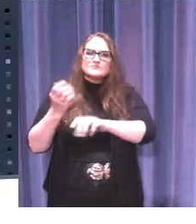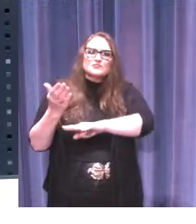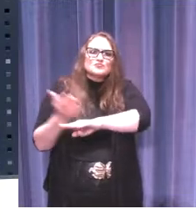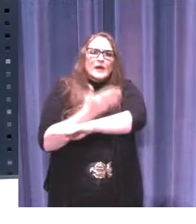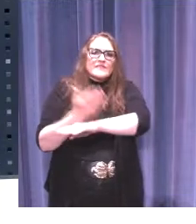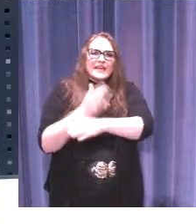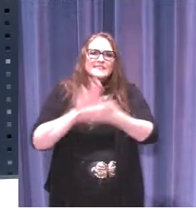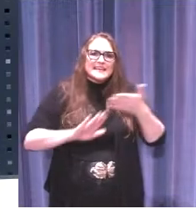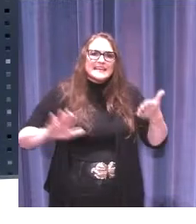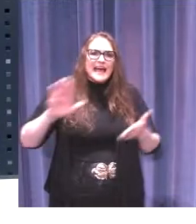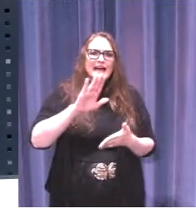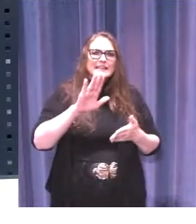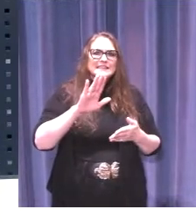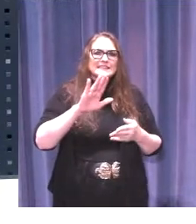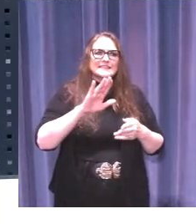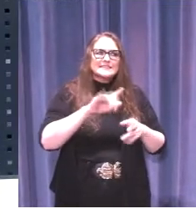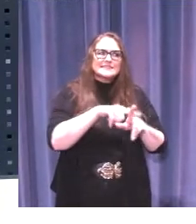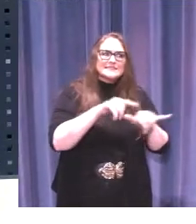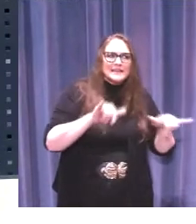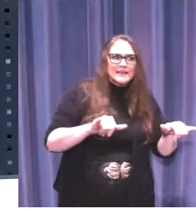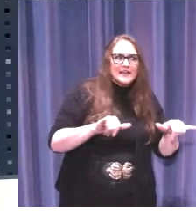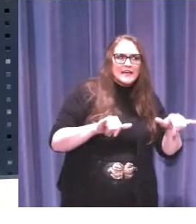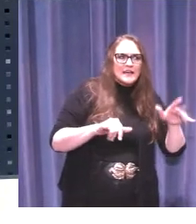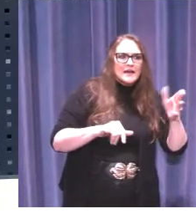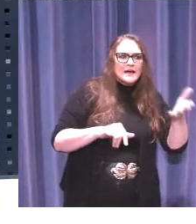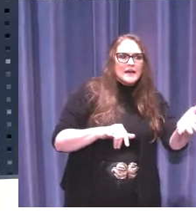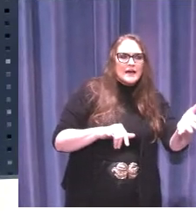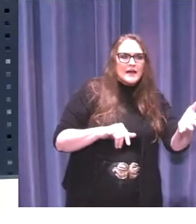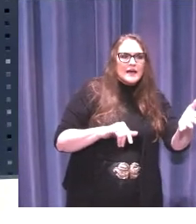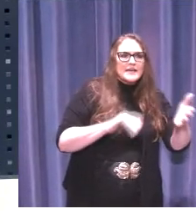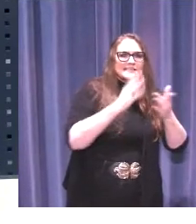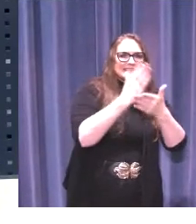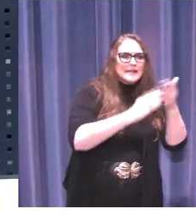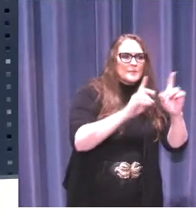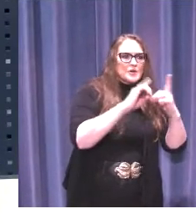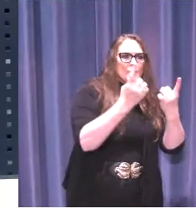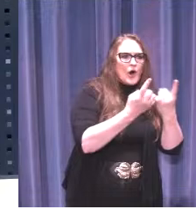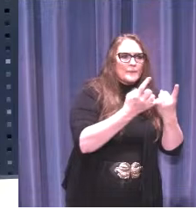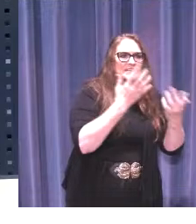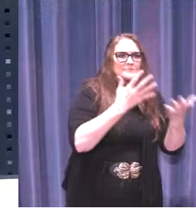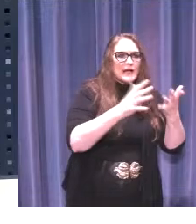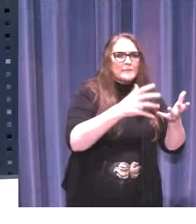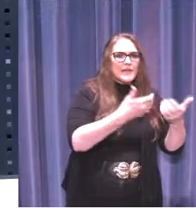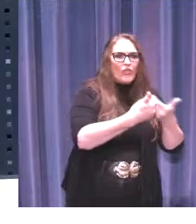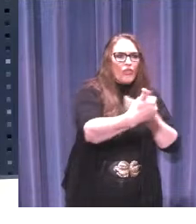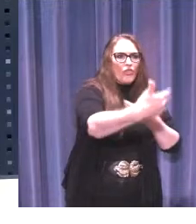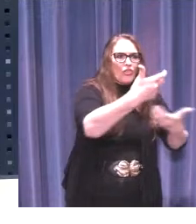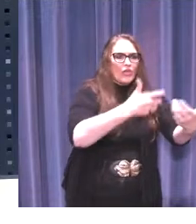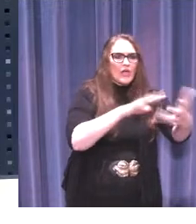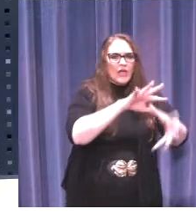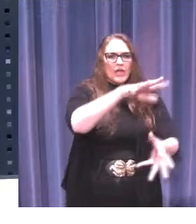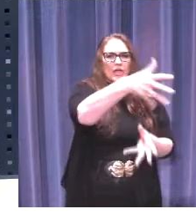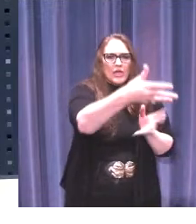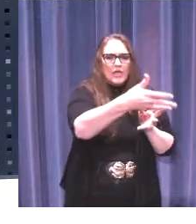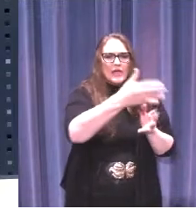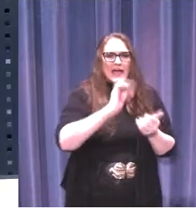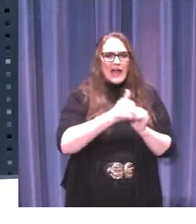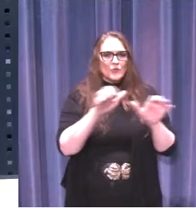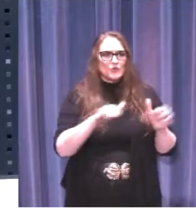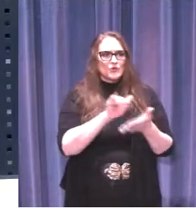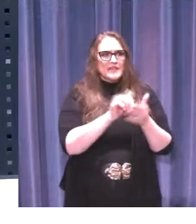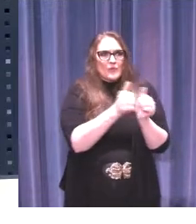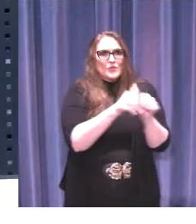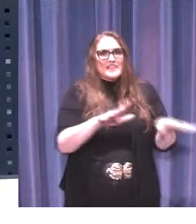college while some departments may be displaced, and how do we do that without